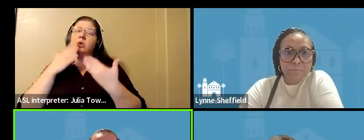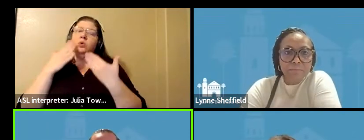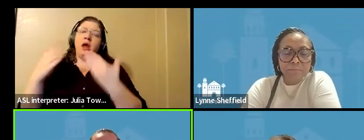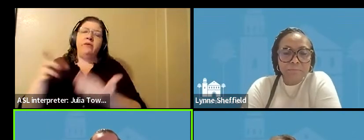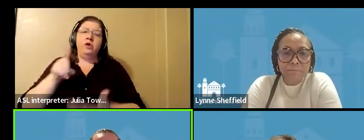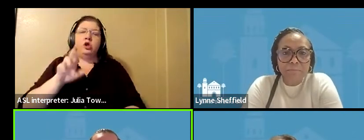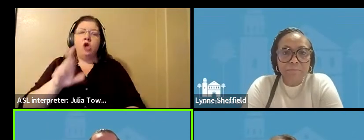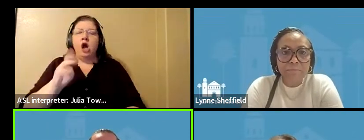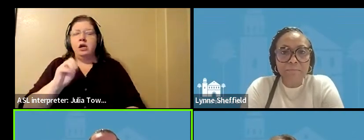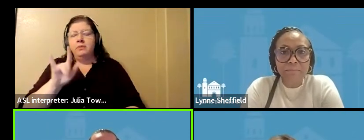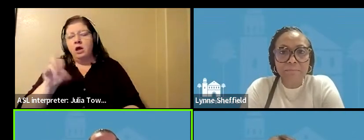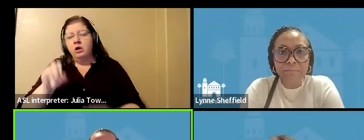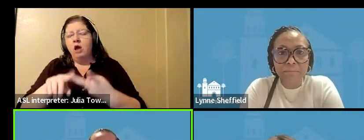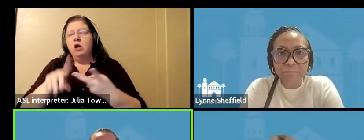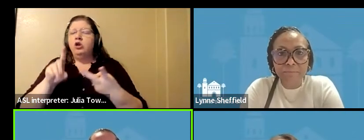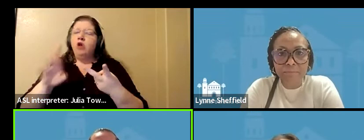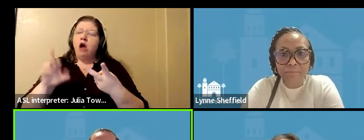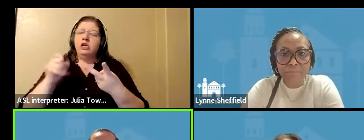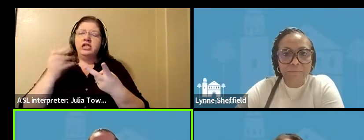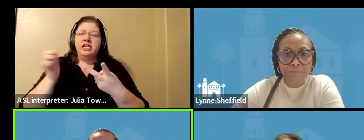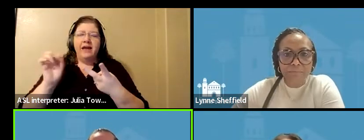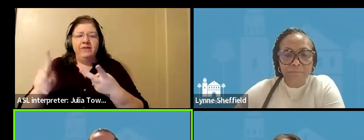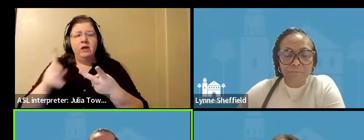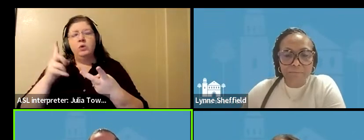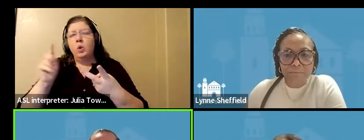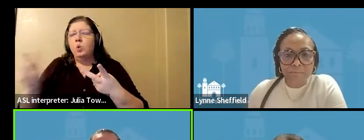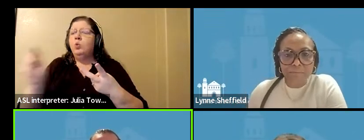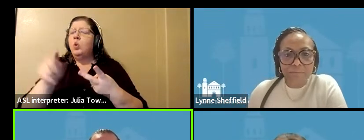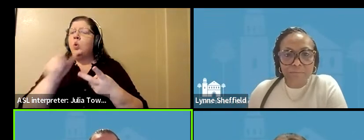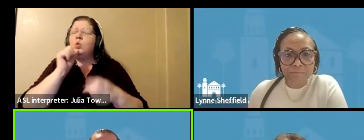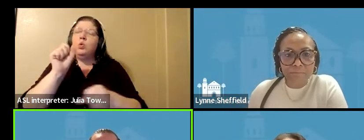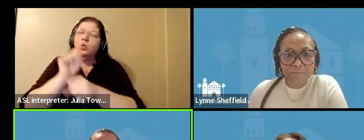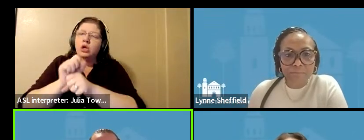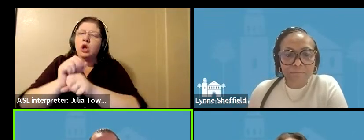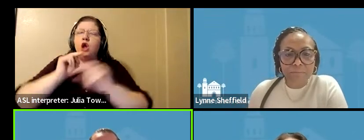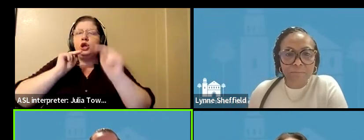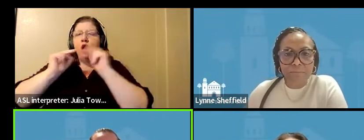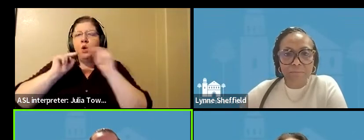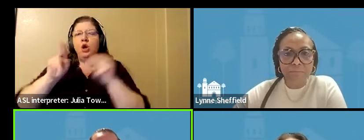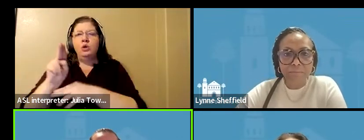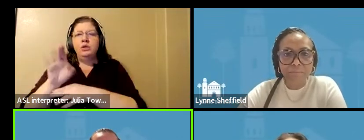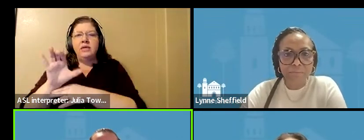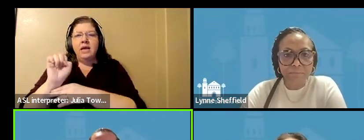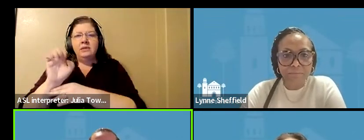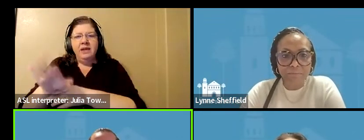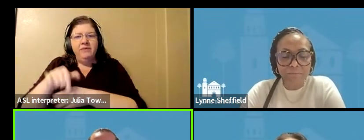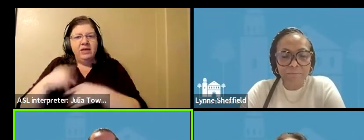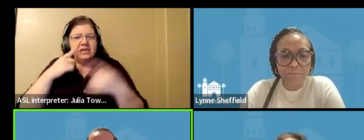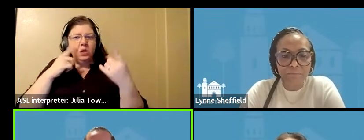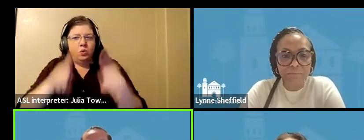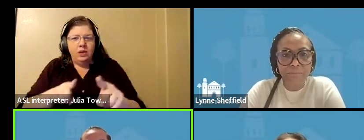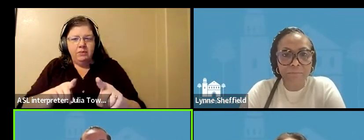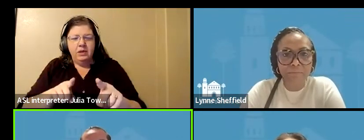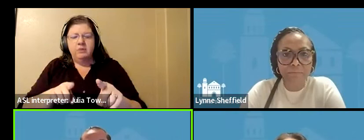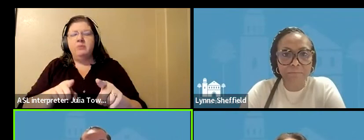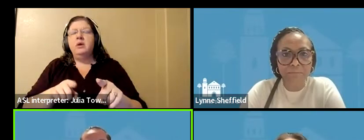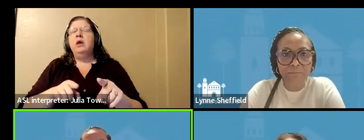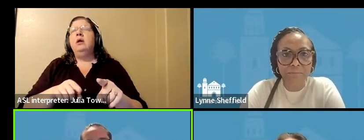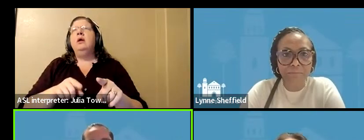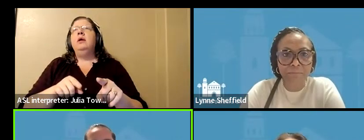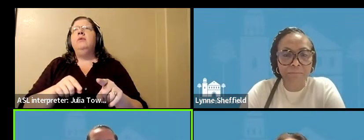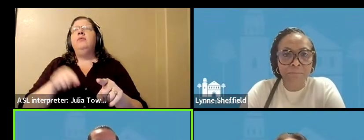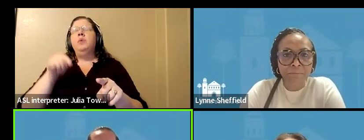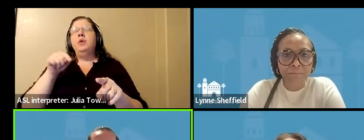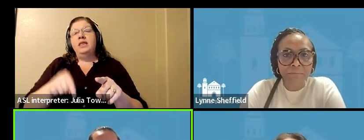Maldonado, Dr. Sheffield, anyone who worked on negotiating with UCSB for this agreement. Coming back with this reduced